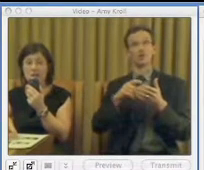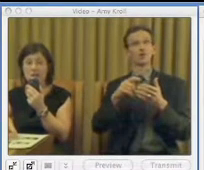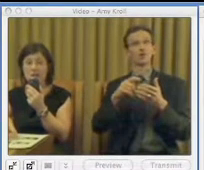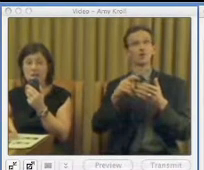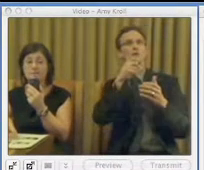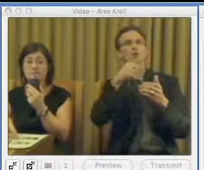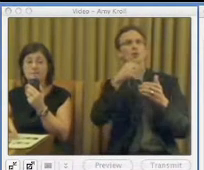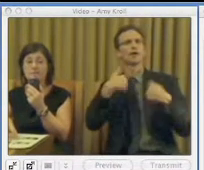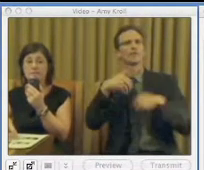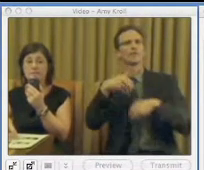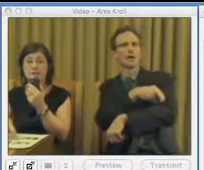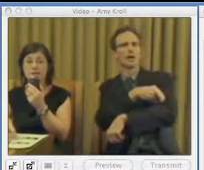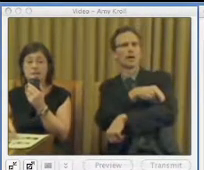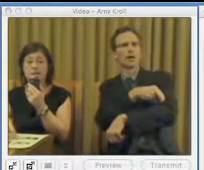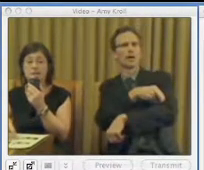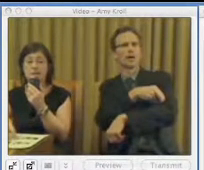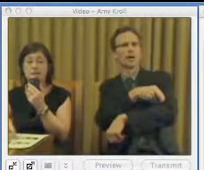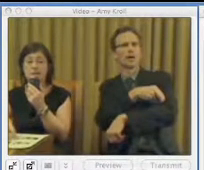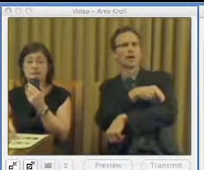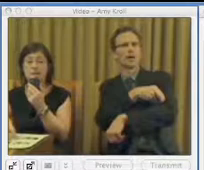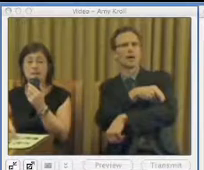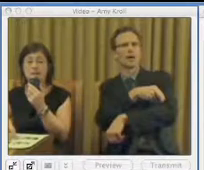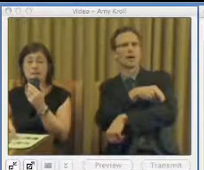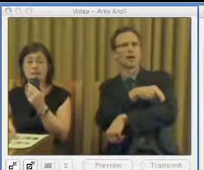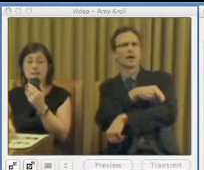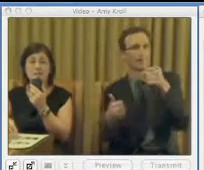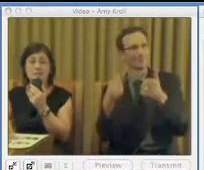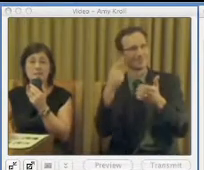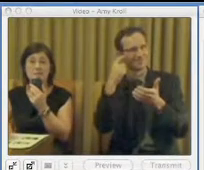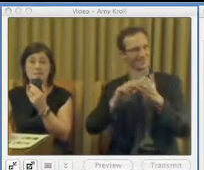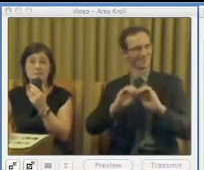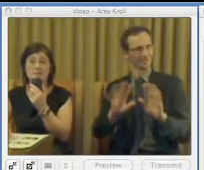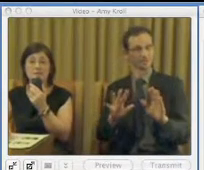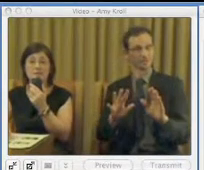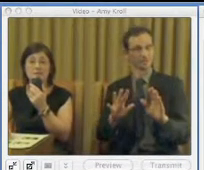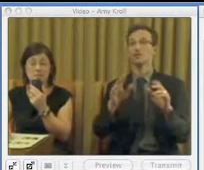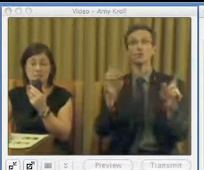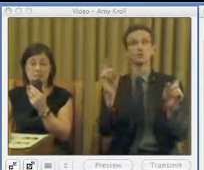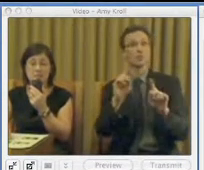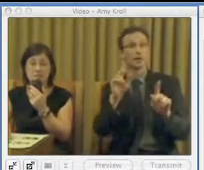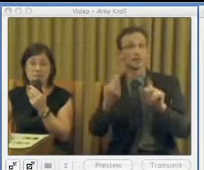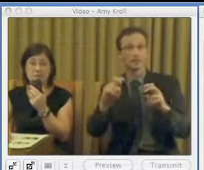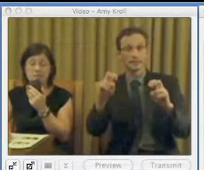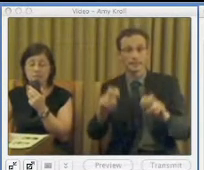dynamic in this context, the proximity